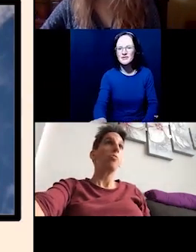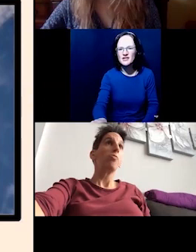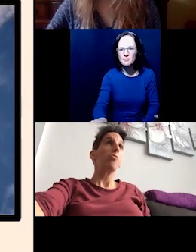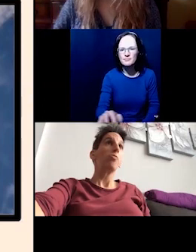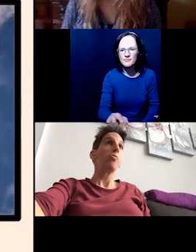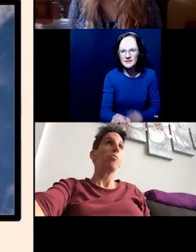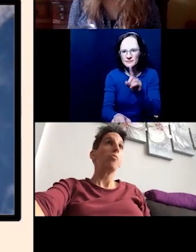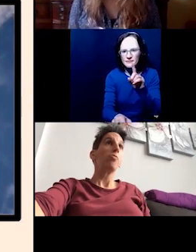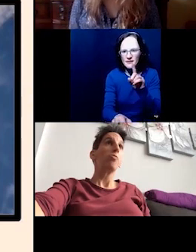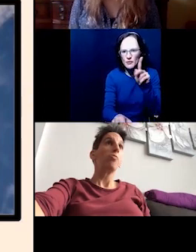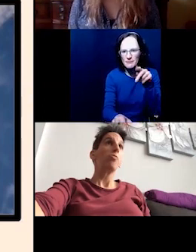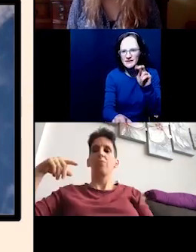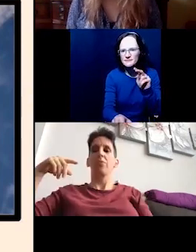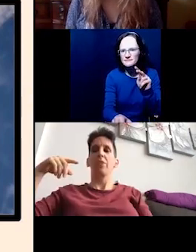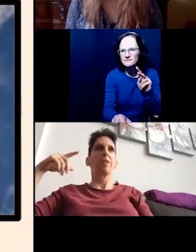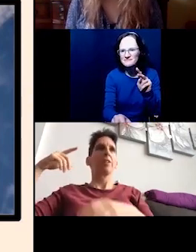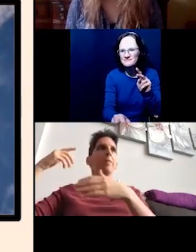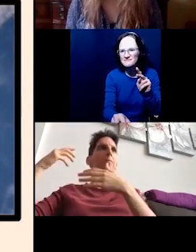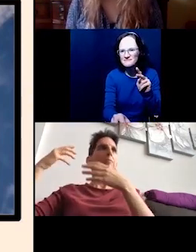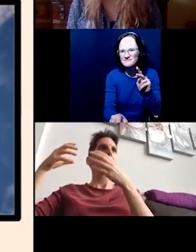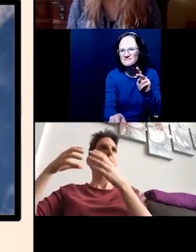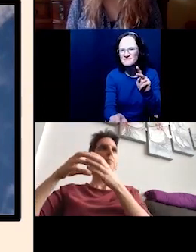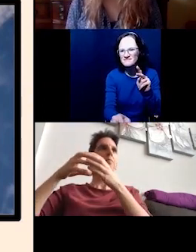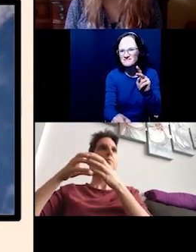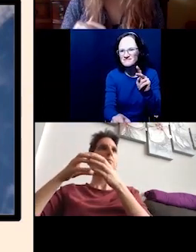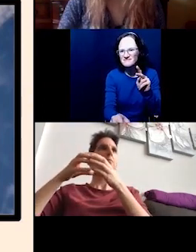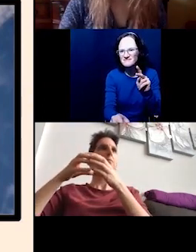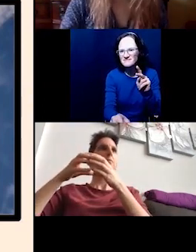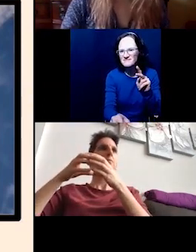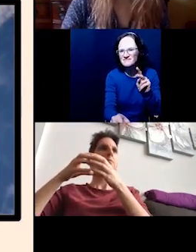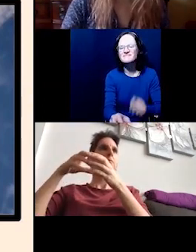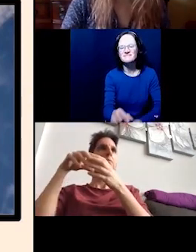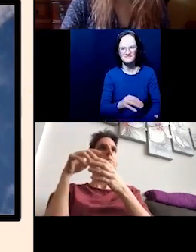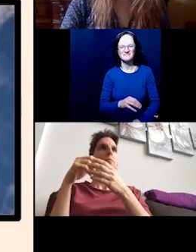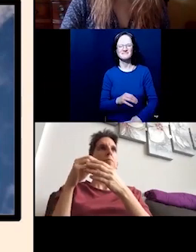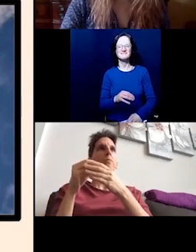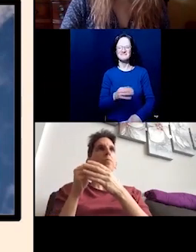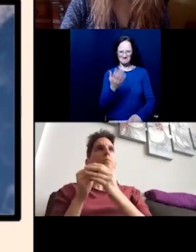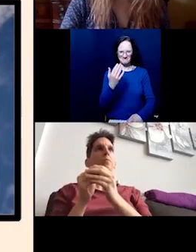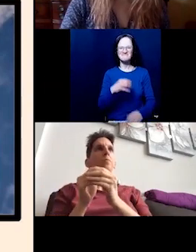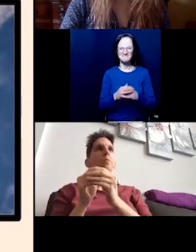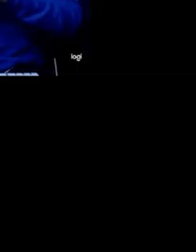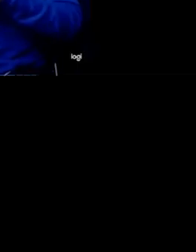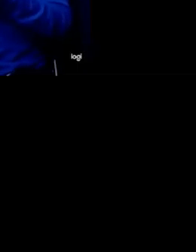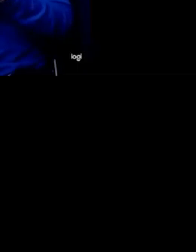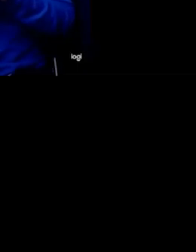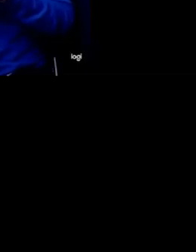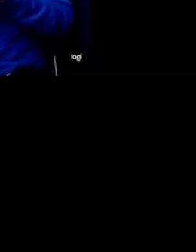I'm just gonna pin. Zaréma, can you stop the screen share so we can see Michelle? Yeah.